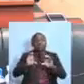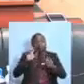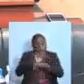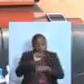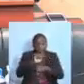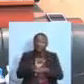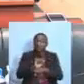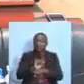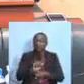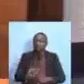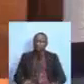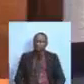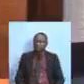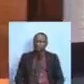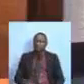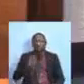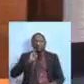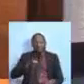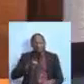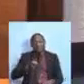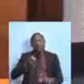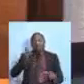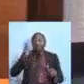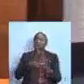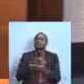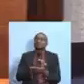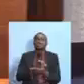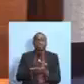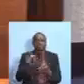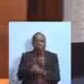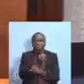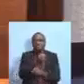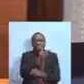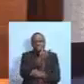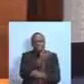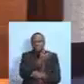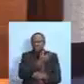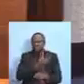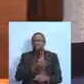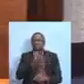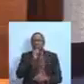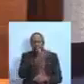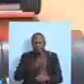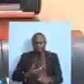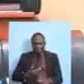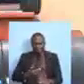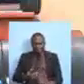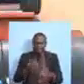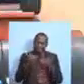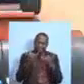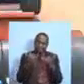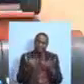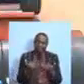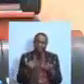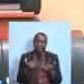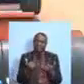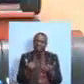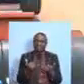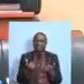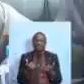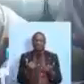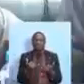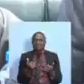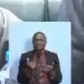must state so, because we are taking this House for granted. Order, I think order, ruling, order, order, order. Now we are overstretching